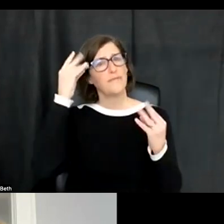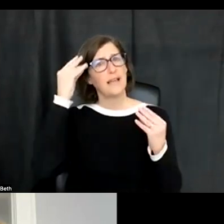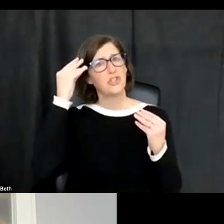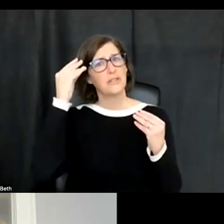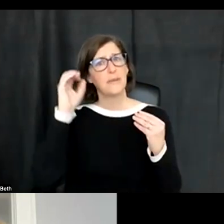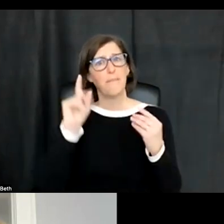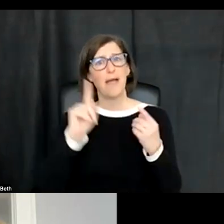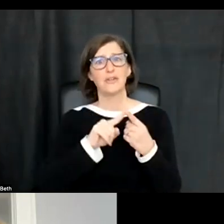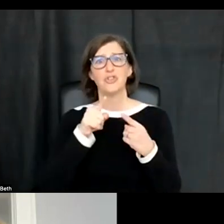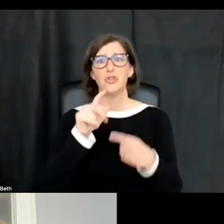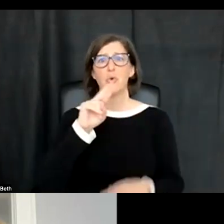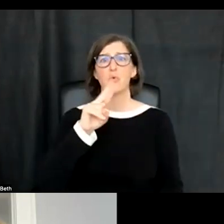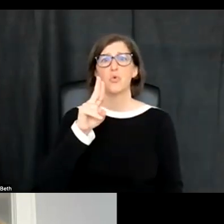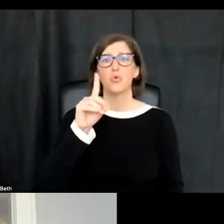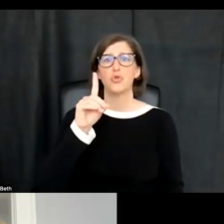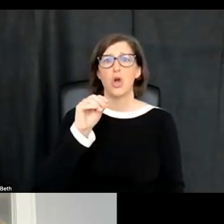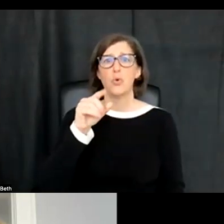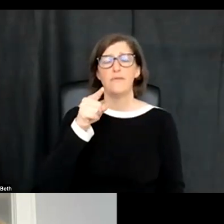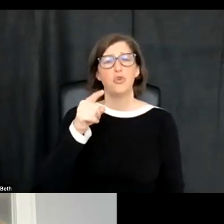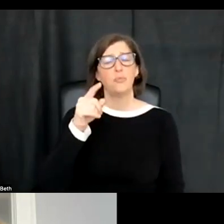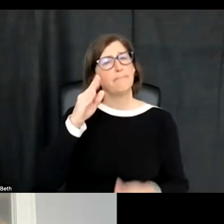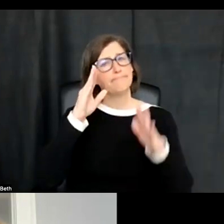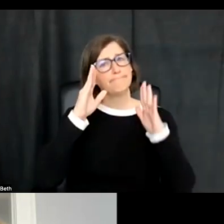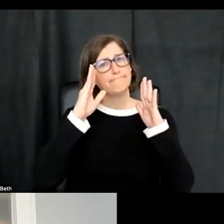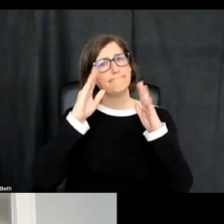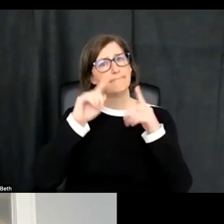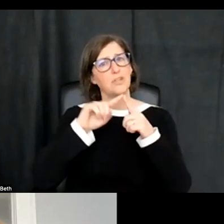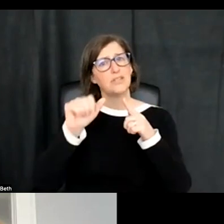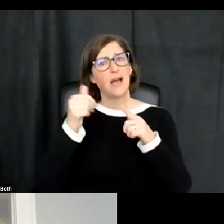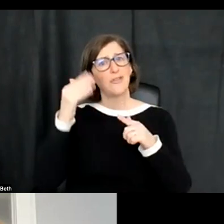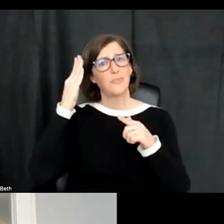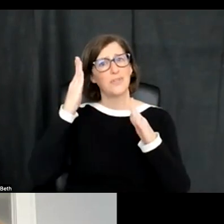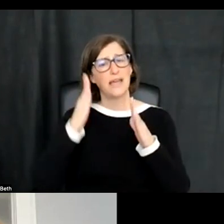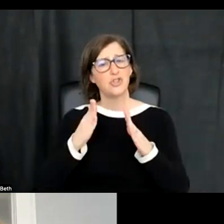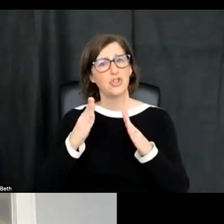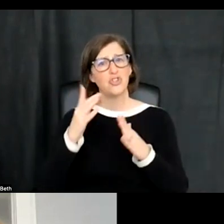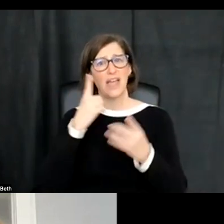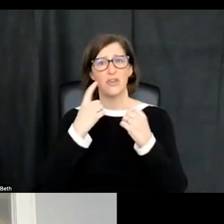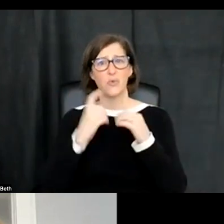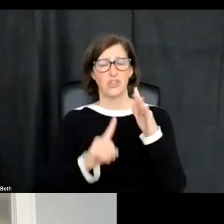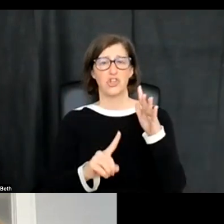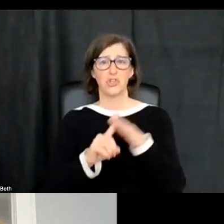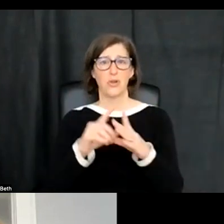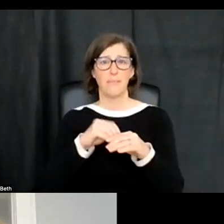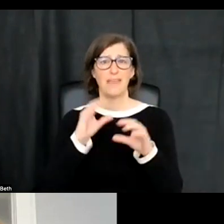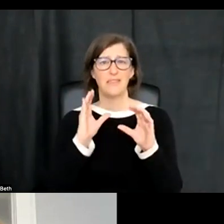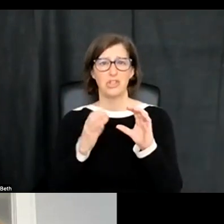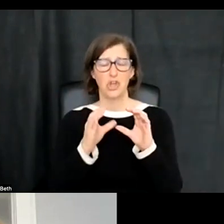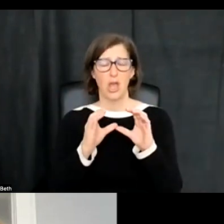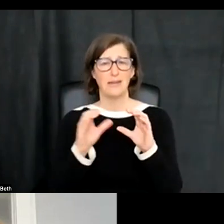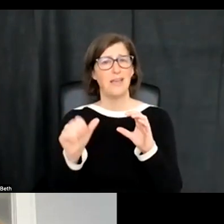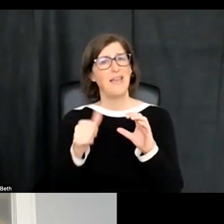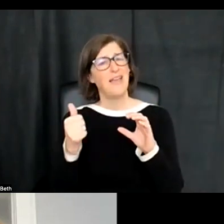Back to you, Rudo, as you've been listening to your co-presenters and to the questions coming through the chat, any sort